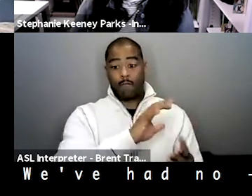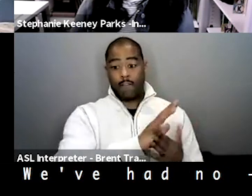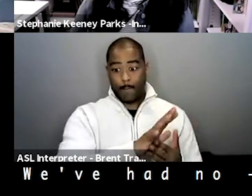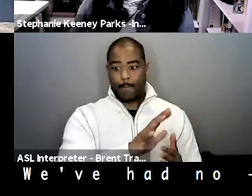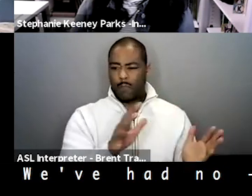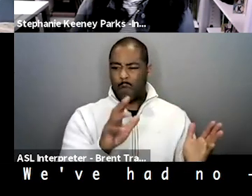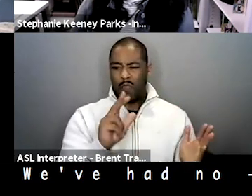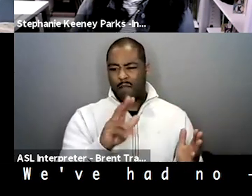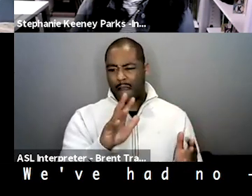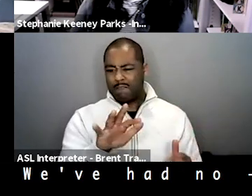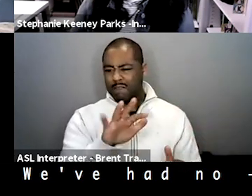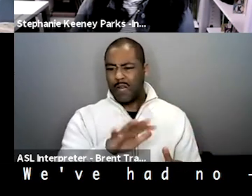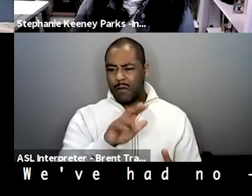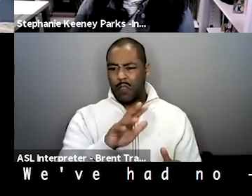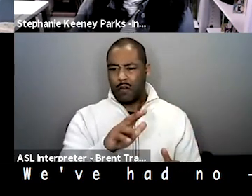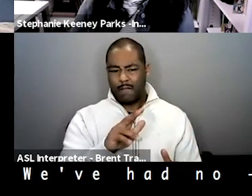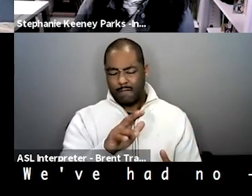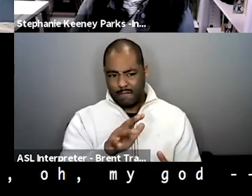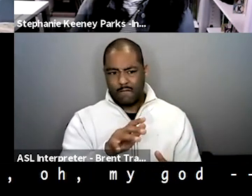yet. We've had